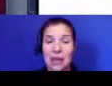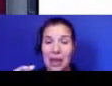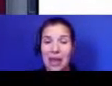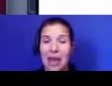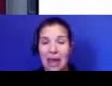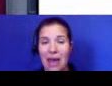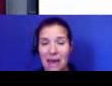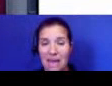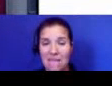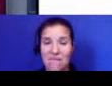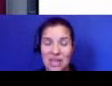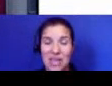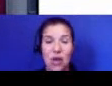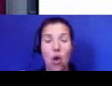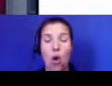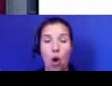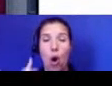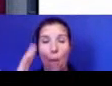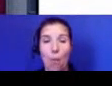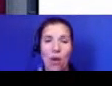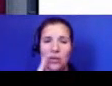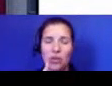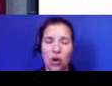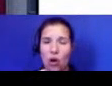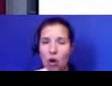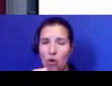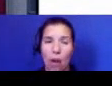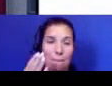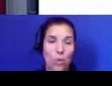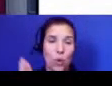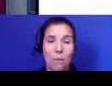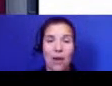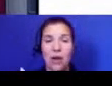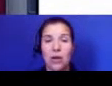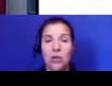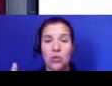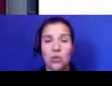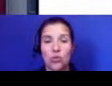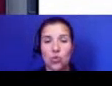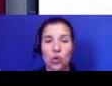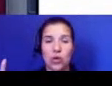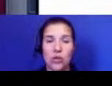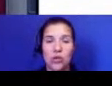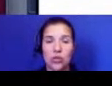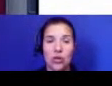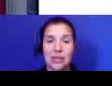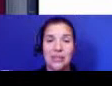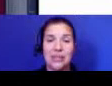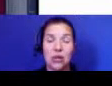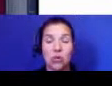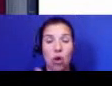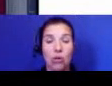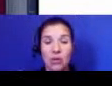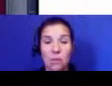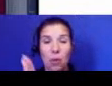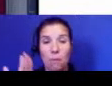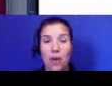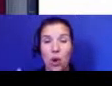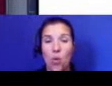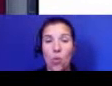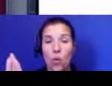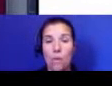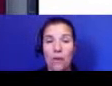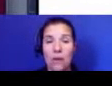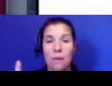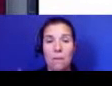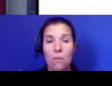Lehman, and All Boys Aren't Blue by George Johnson. Even a book by Ruby Bridges, telling the